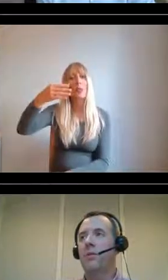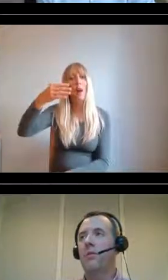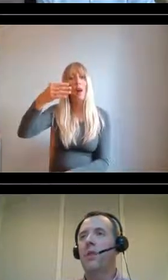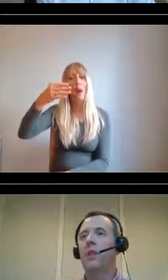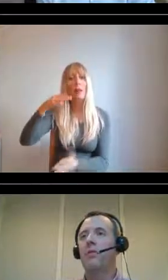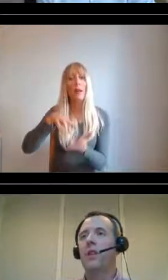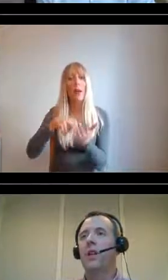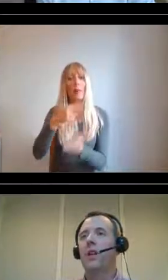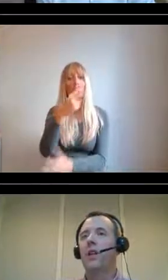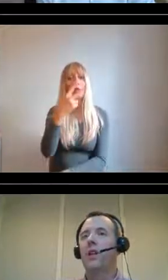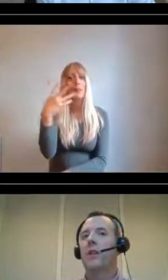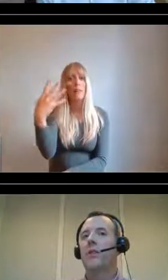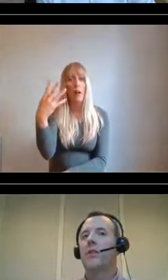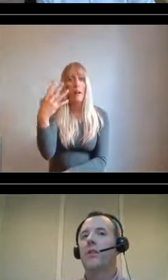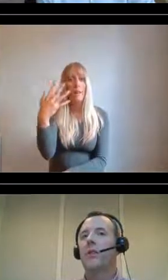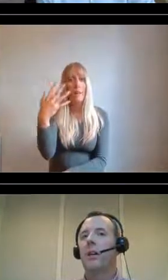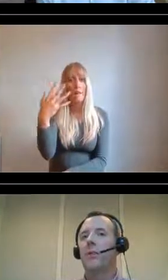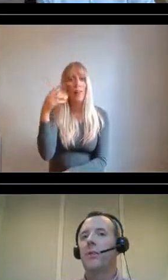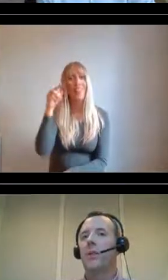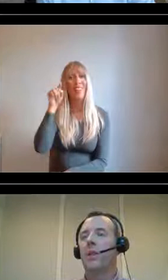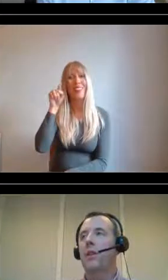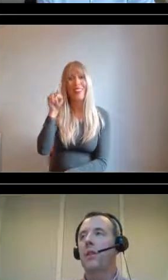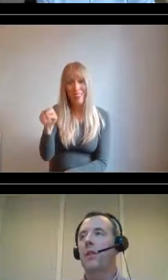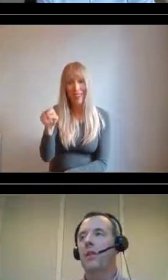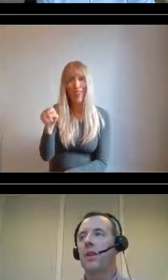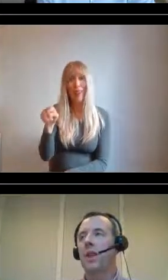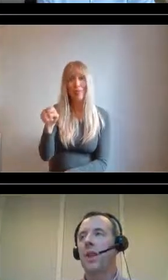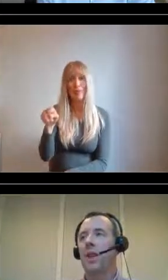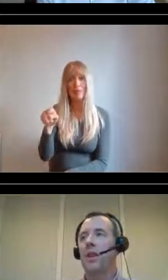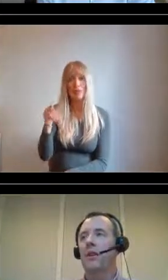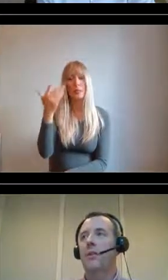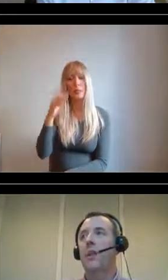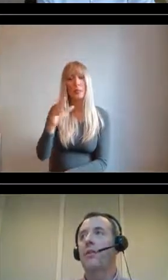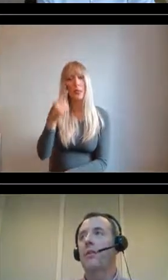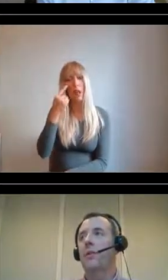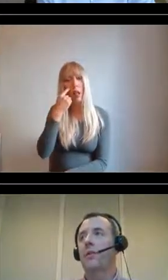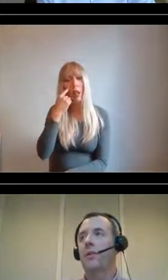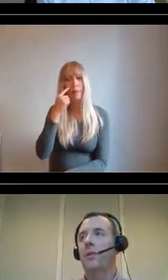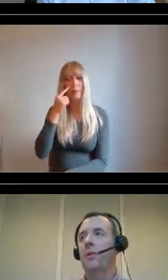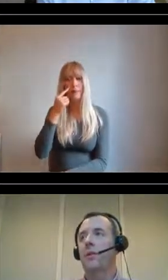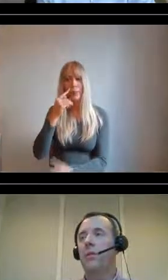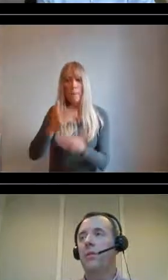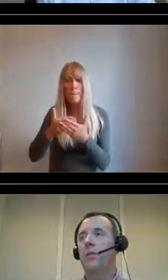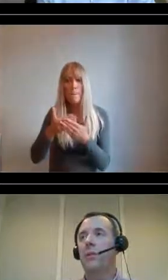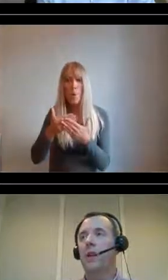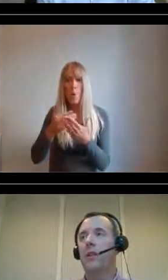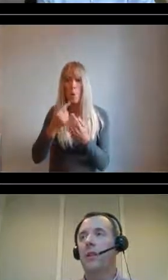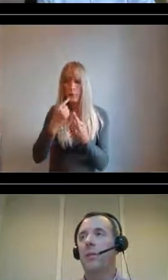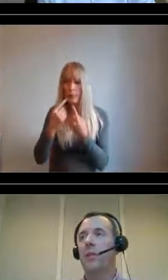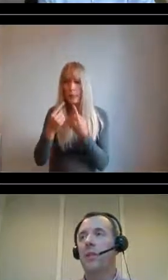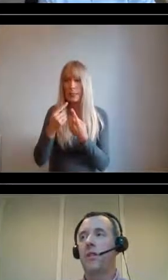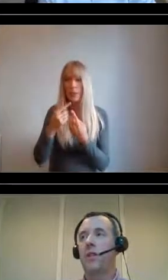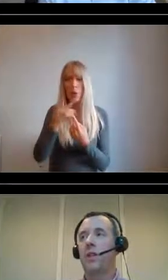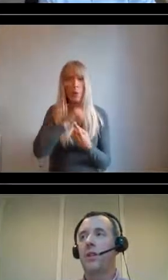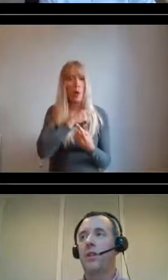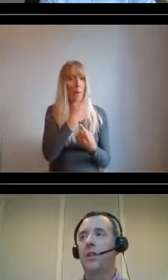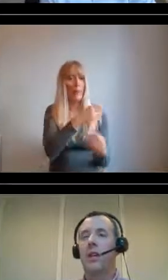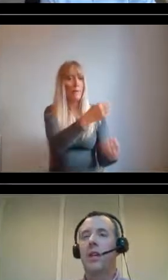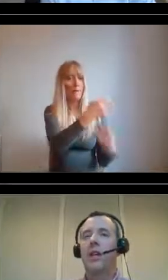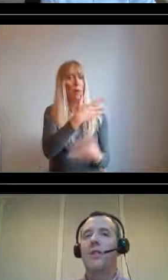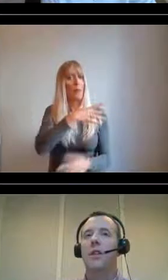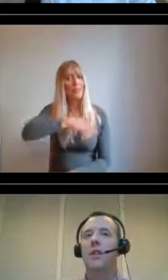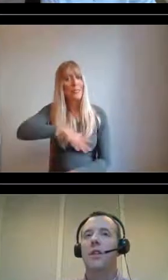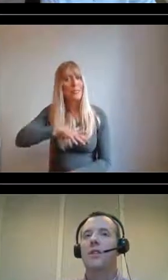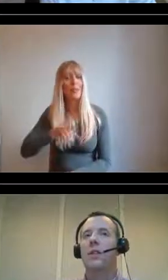the M25, that was something that we looked at again in direct response to feedback at supplementary